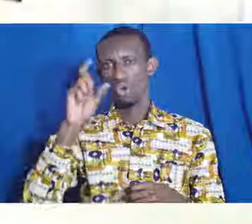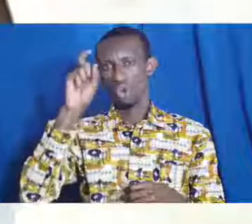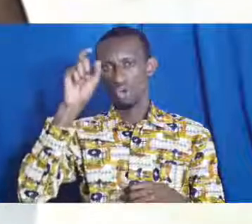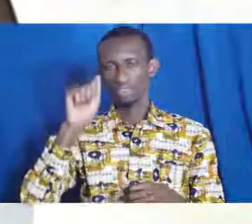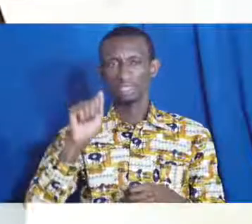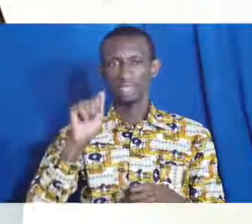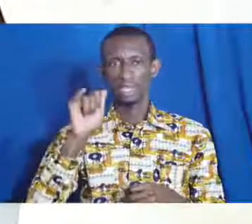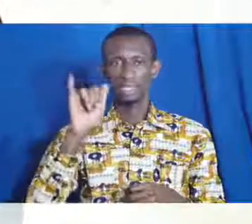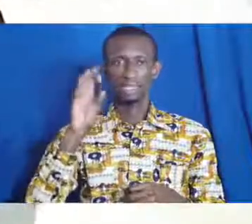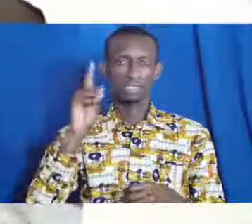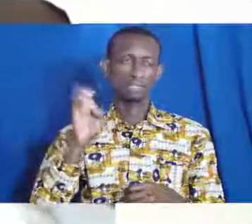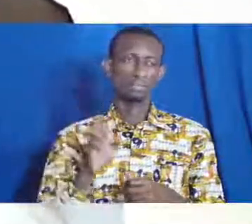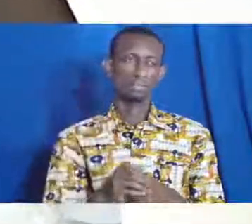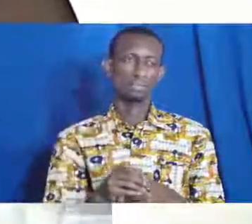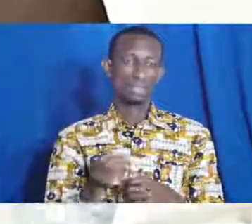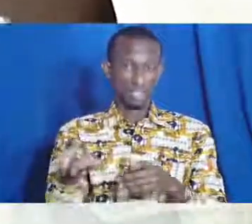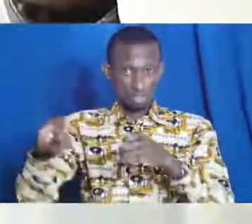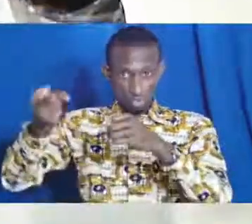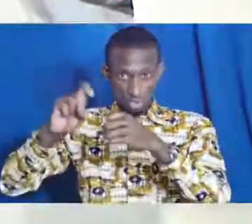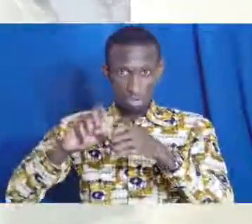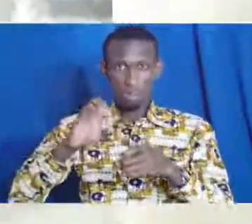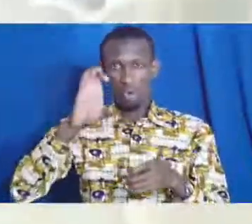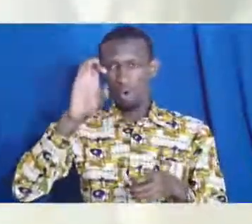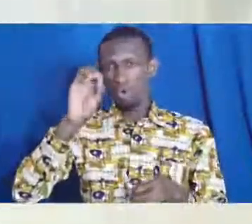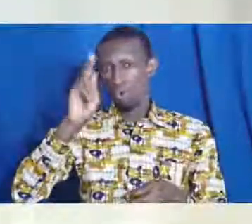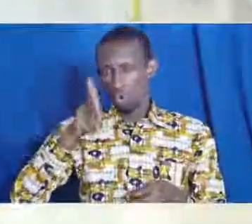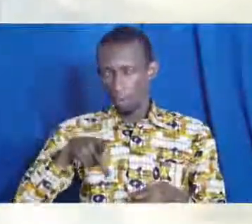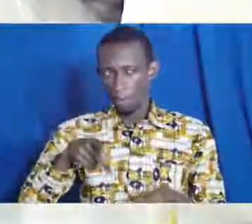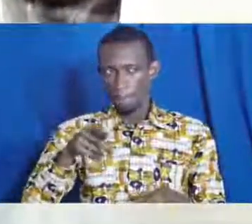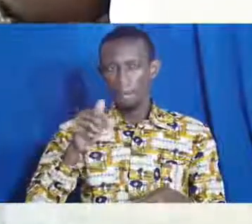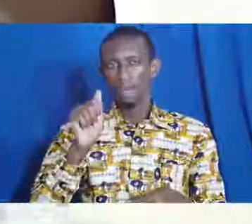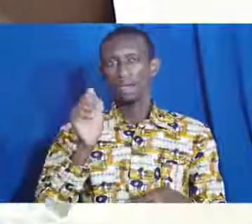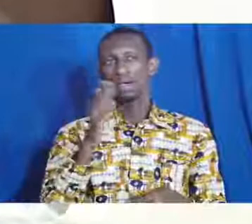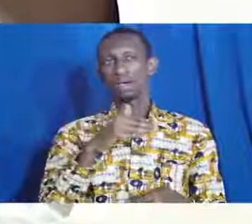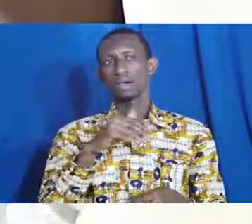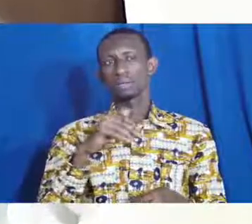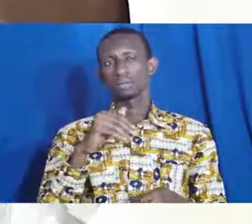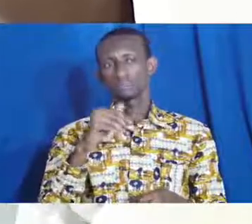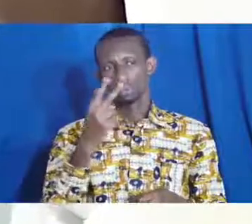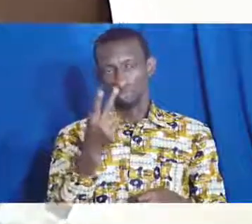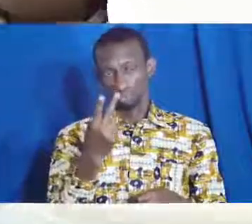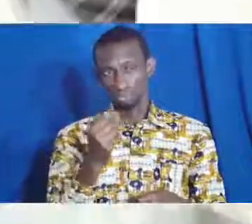sulfate. Copper 2 sulfate solution. And see what is happening.